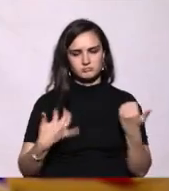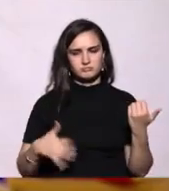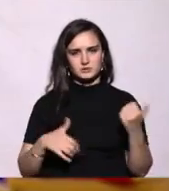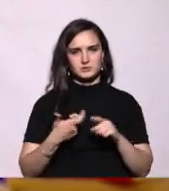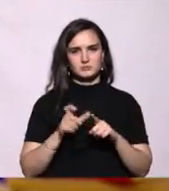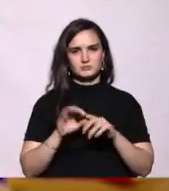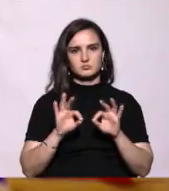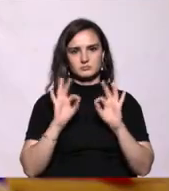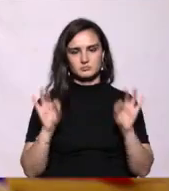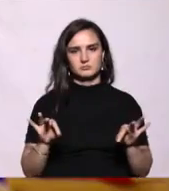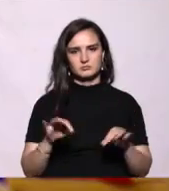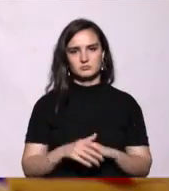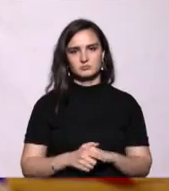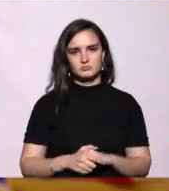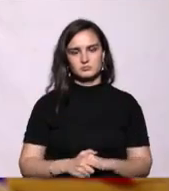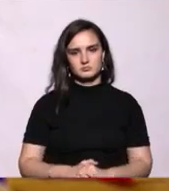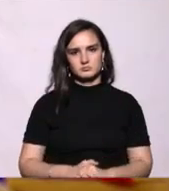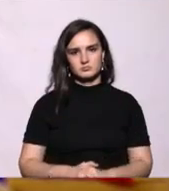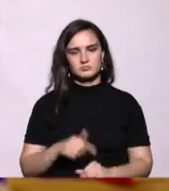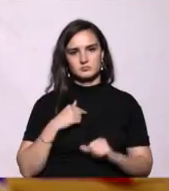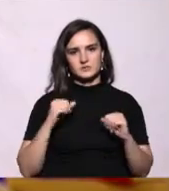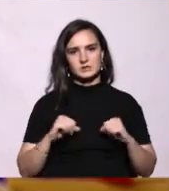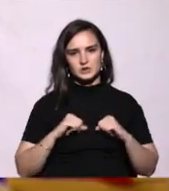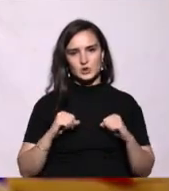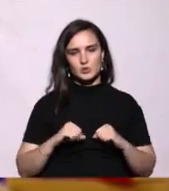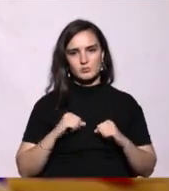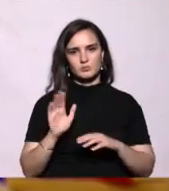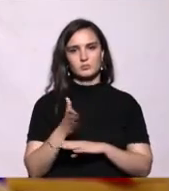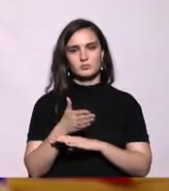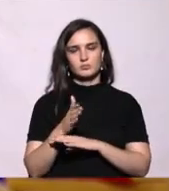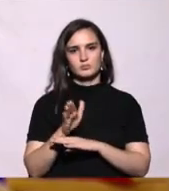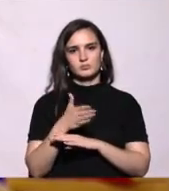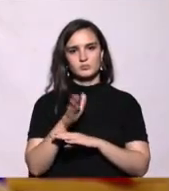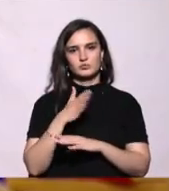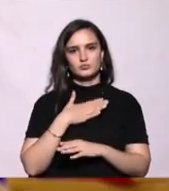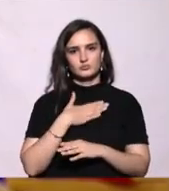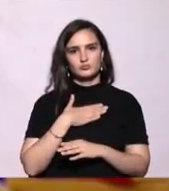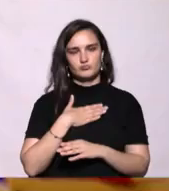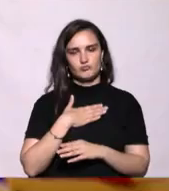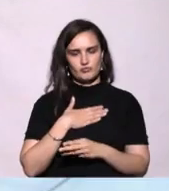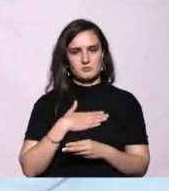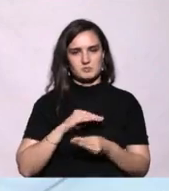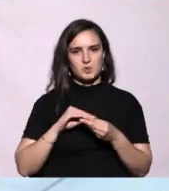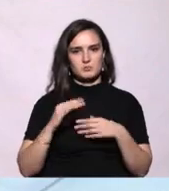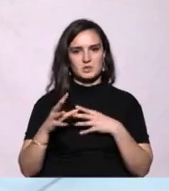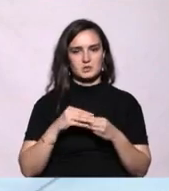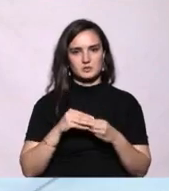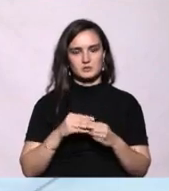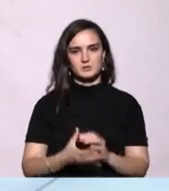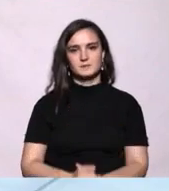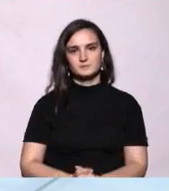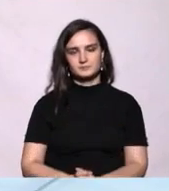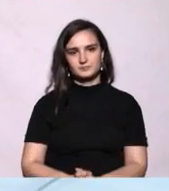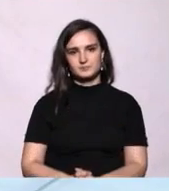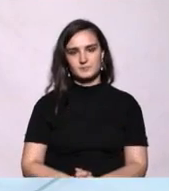well. And I usually try to hang out with my friends during my free time. Well done.